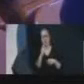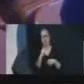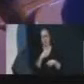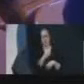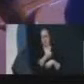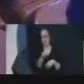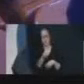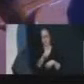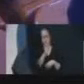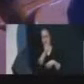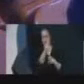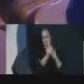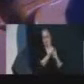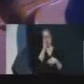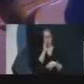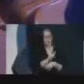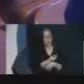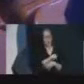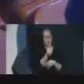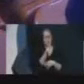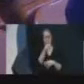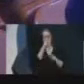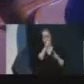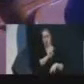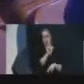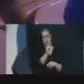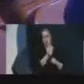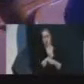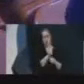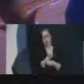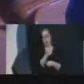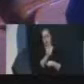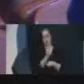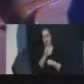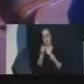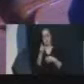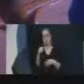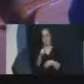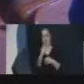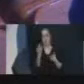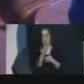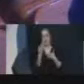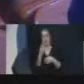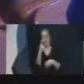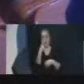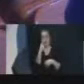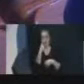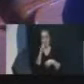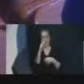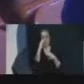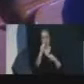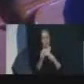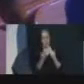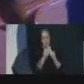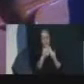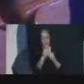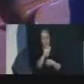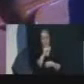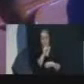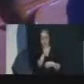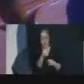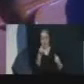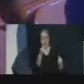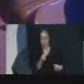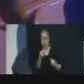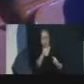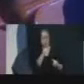Algebra 1 because he was failing the class. Many of you here on the board and in the audience might think this decision was a no-brainer. Clearly, he was struggling and